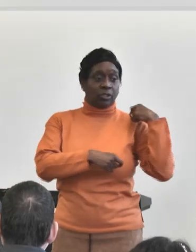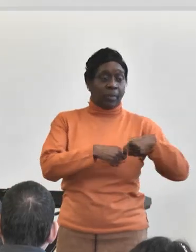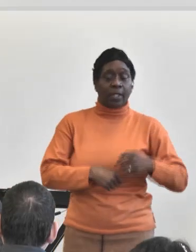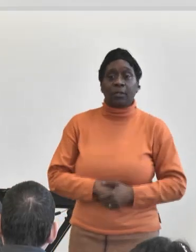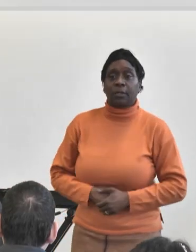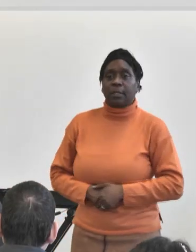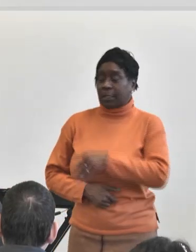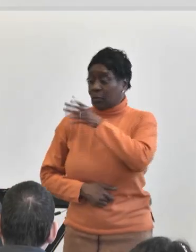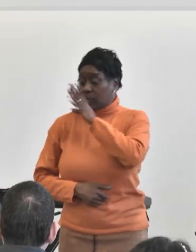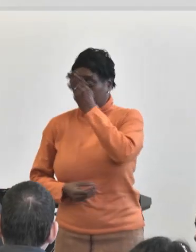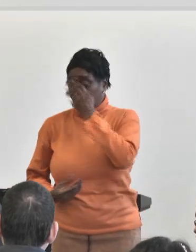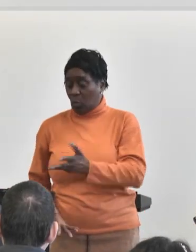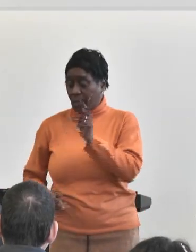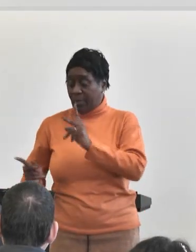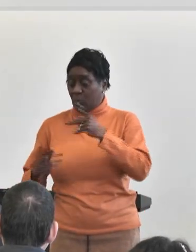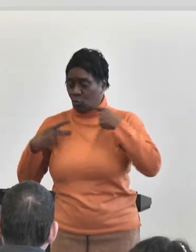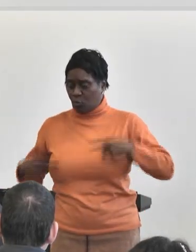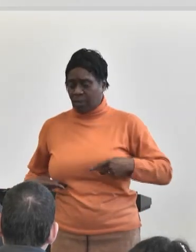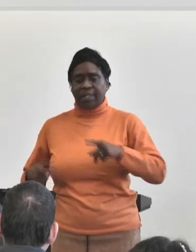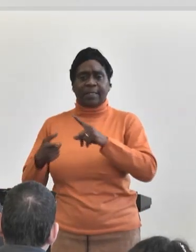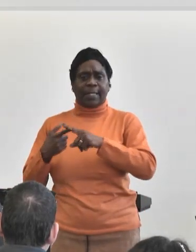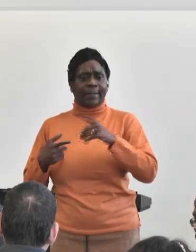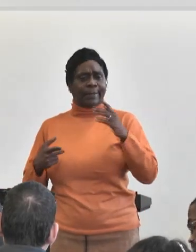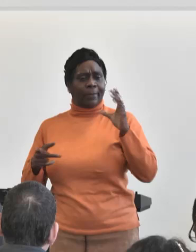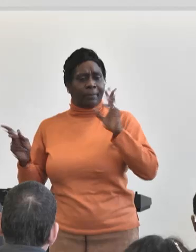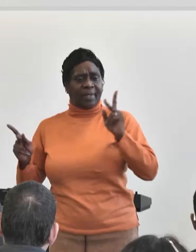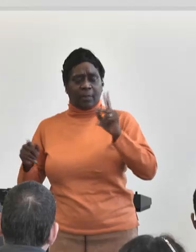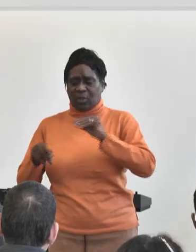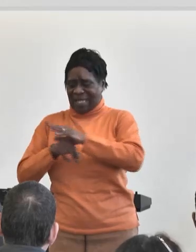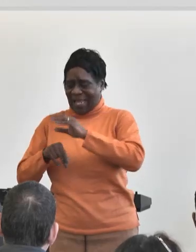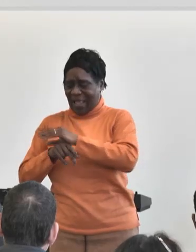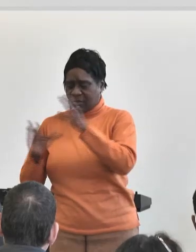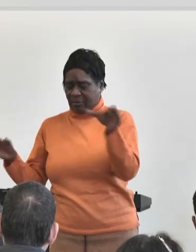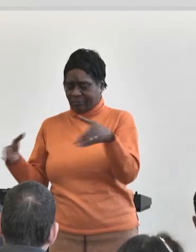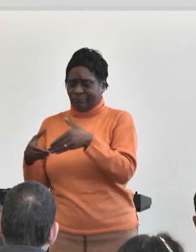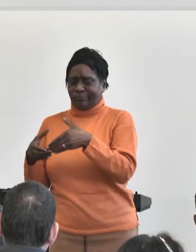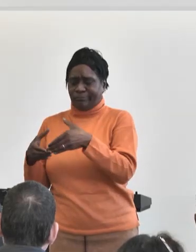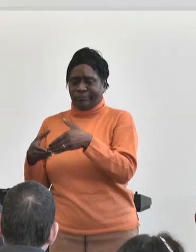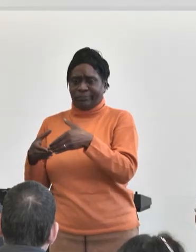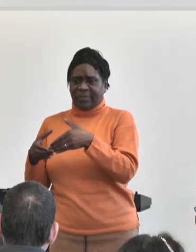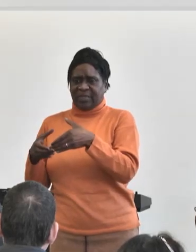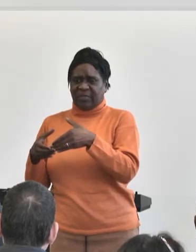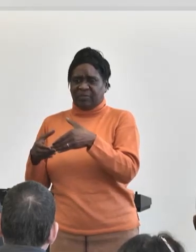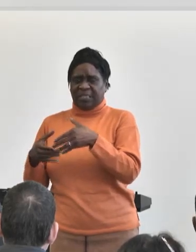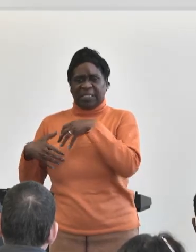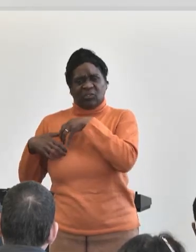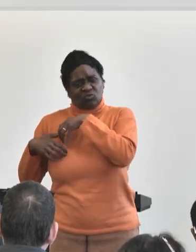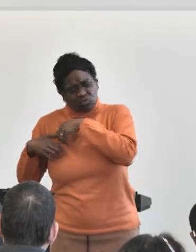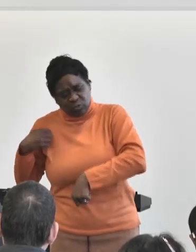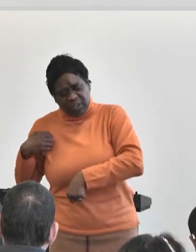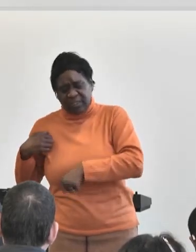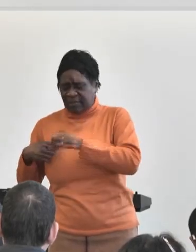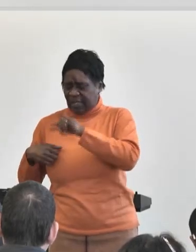as they spake unto the people, the priests and the captain of the temple and the Sadducees came upon them, being grieved that they taught